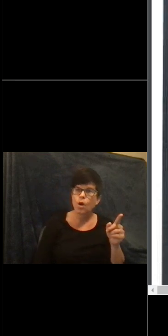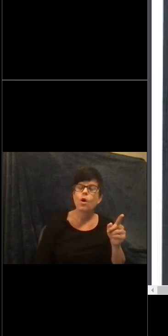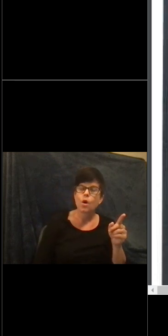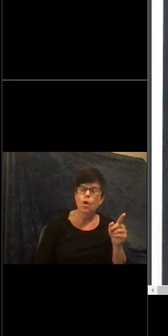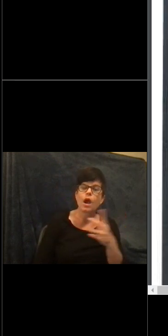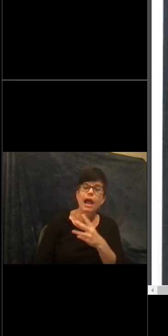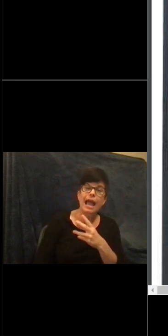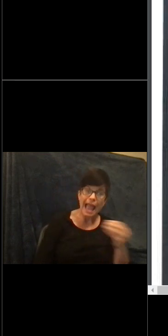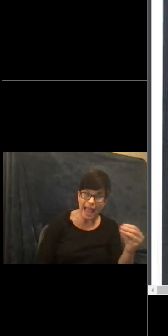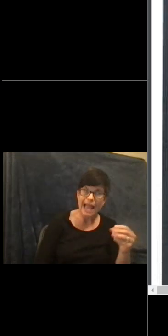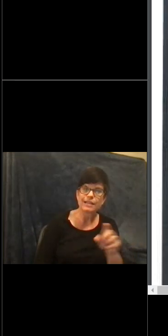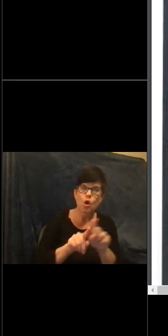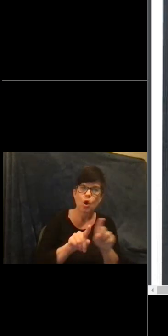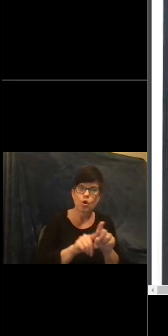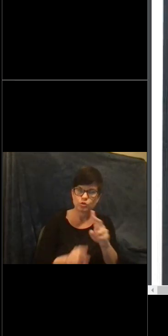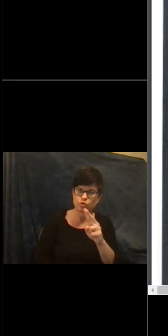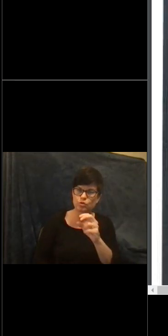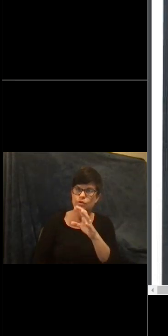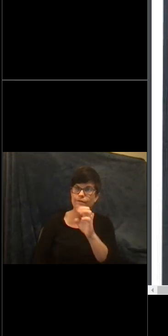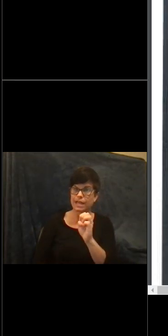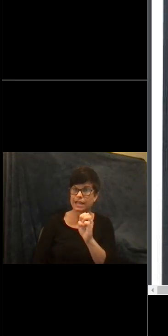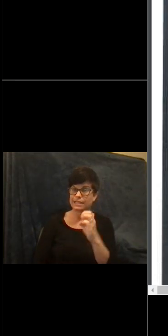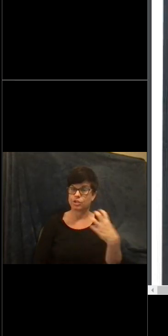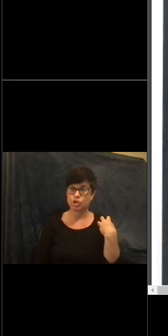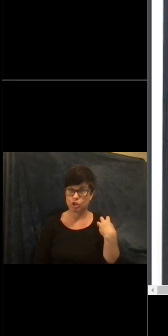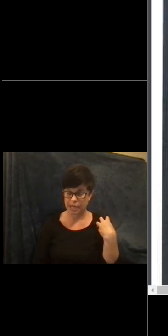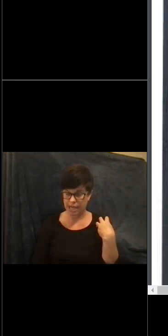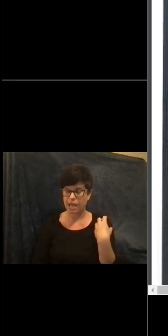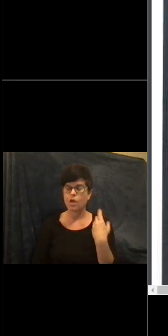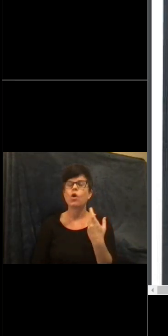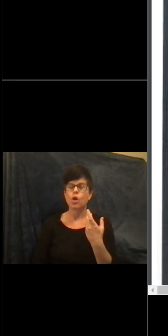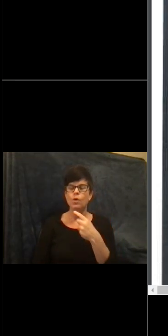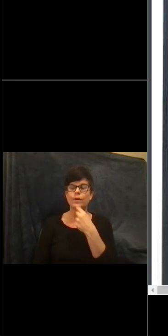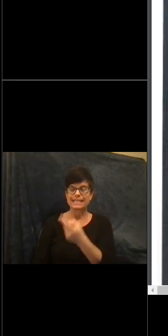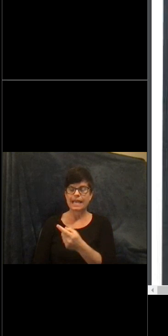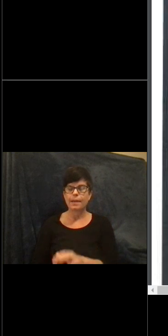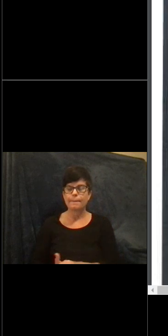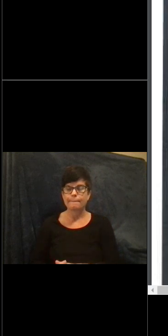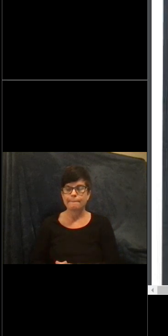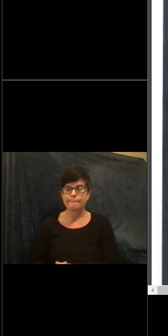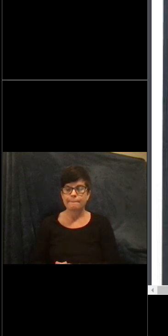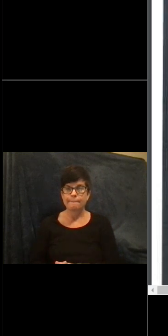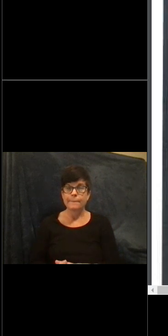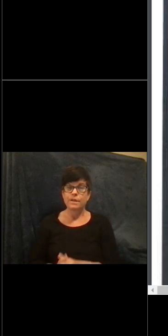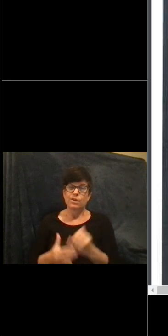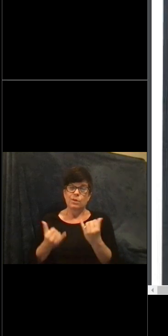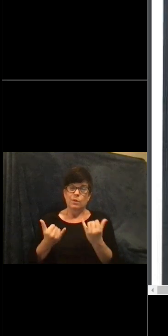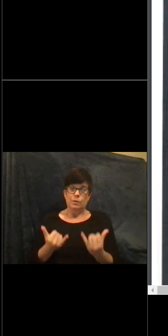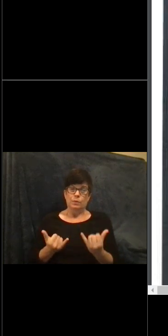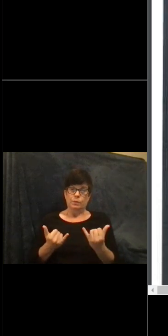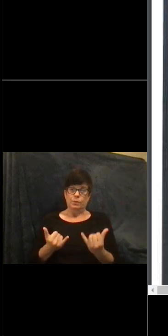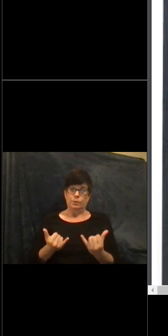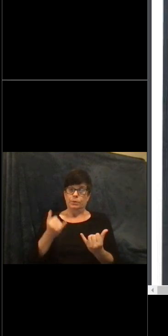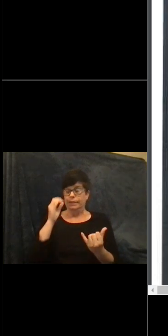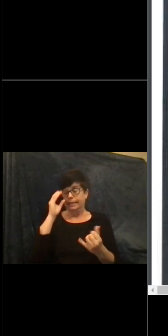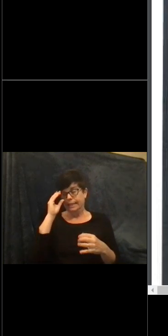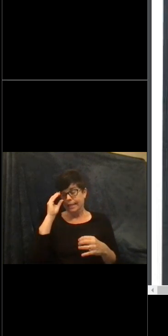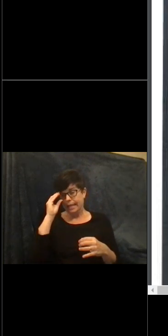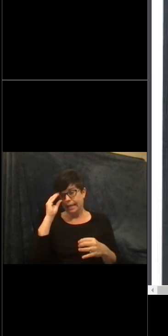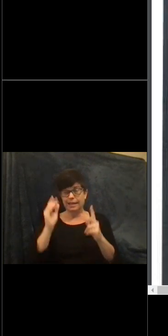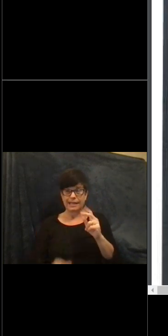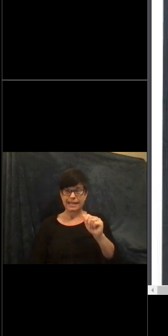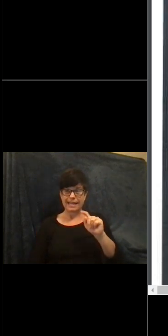also to Vice Chair, you know, we have, you know, at this point, I feel, and Catherine,